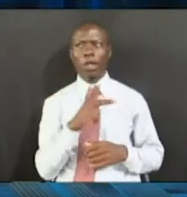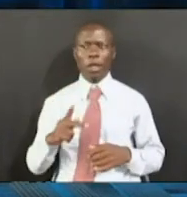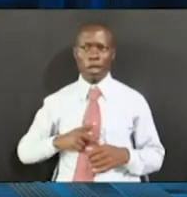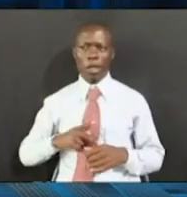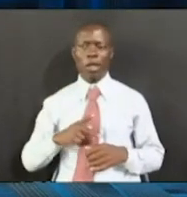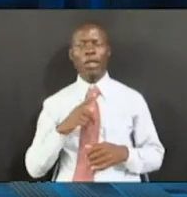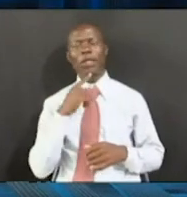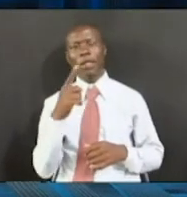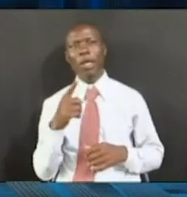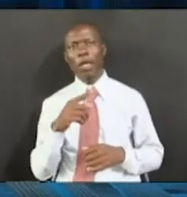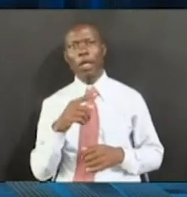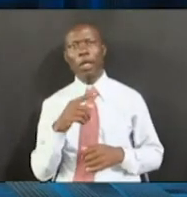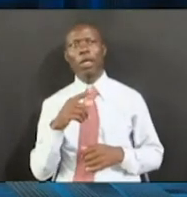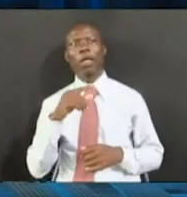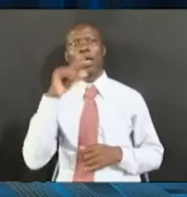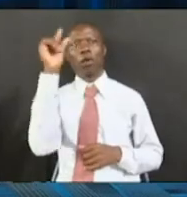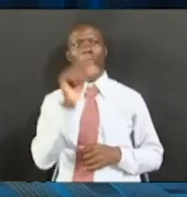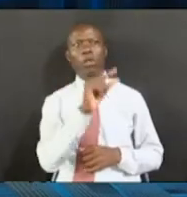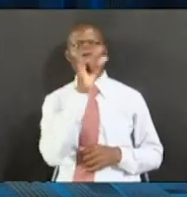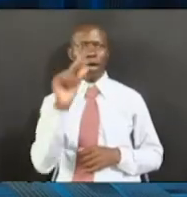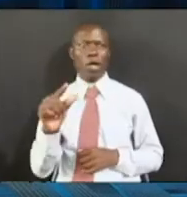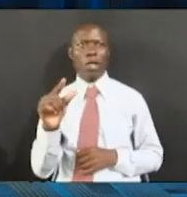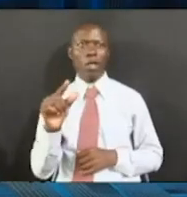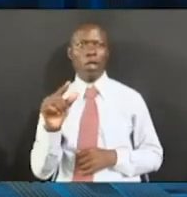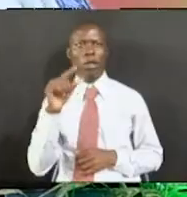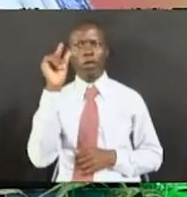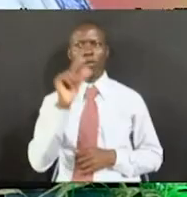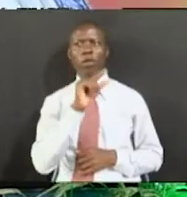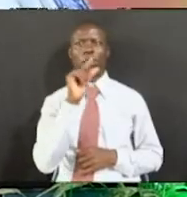him, crucify him,